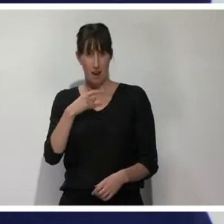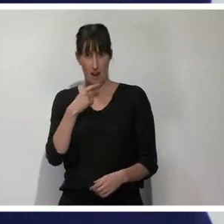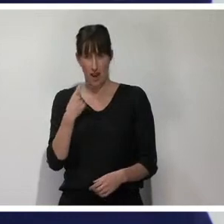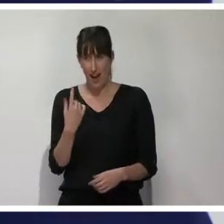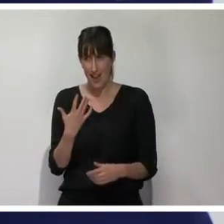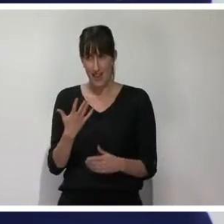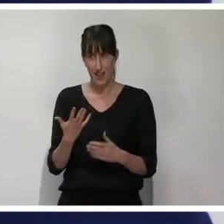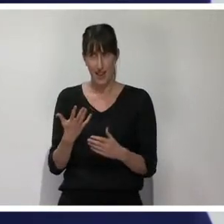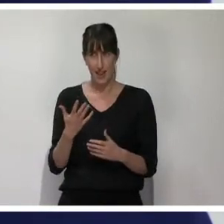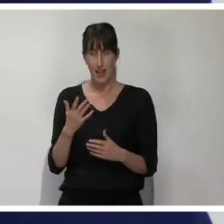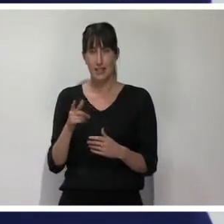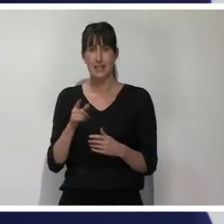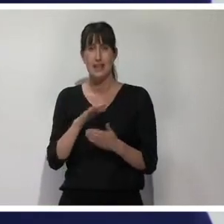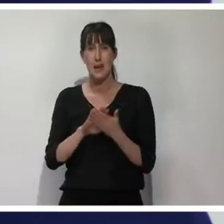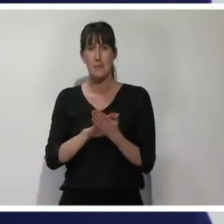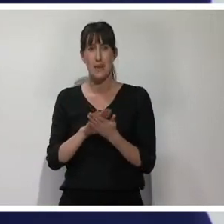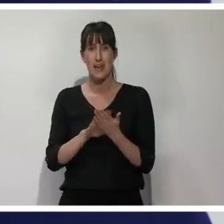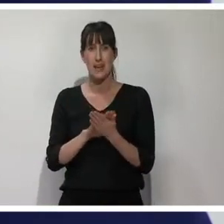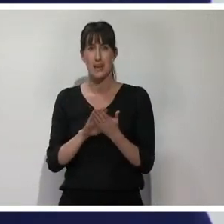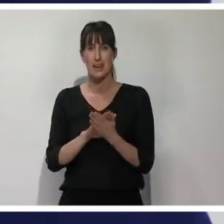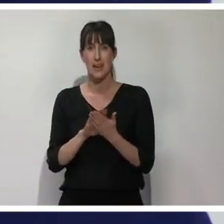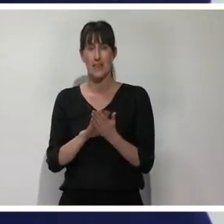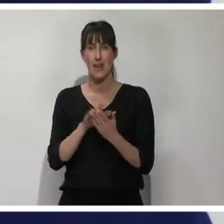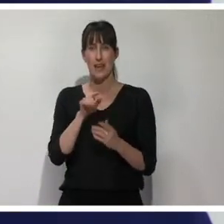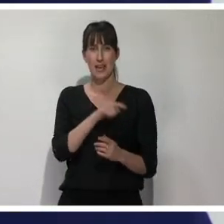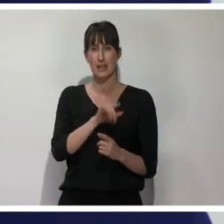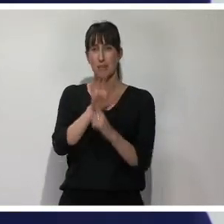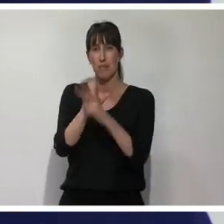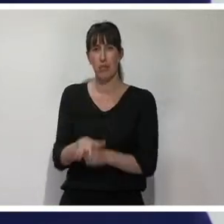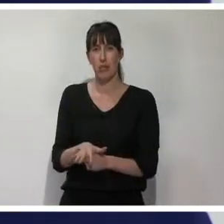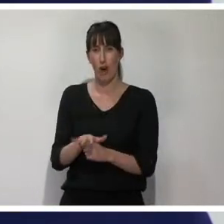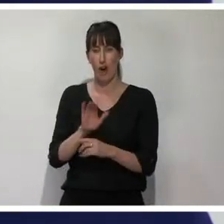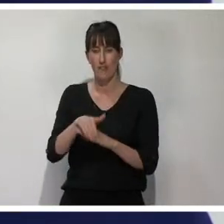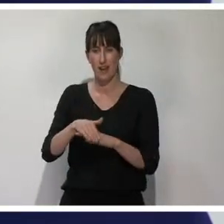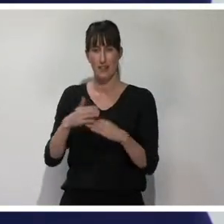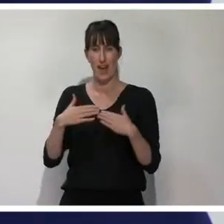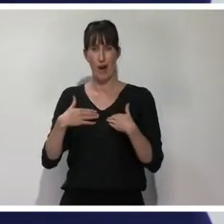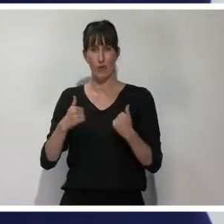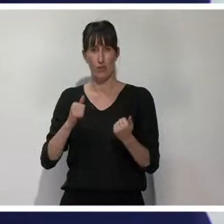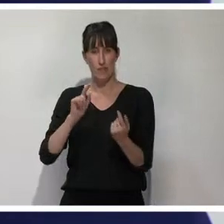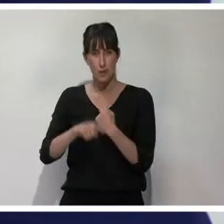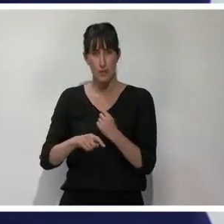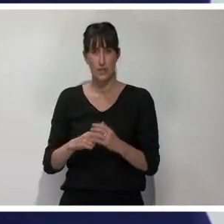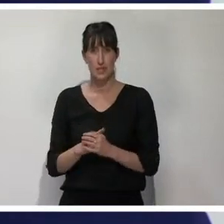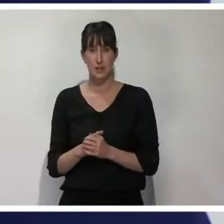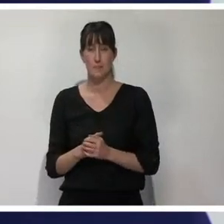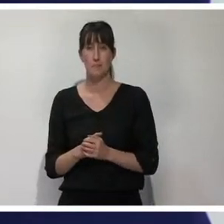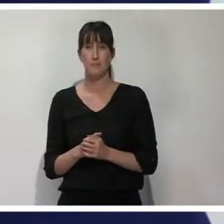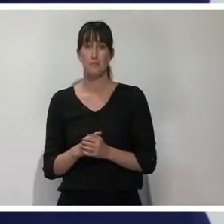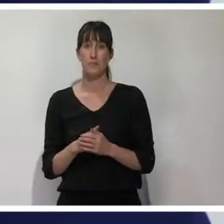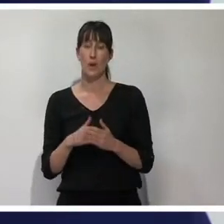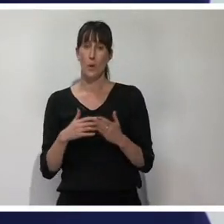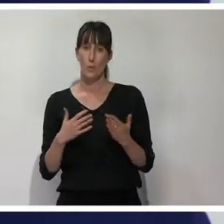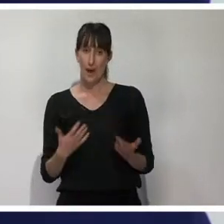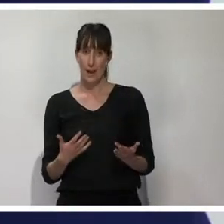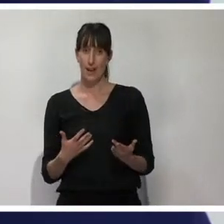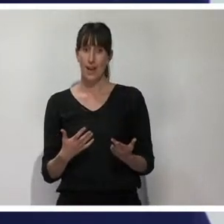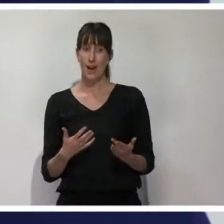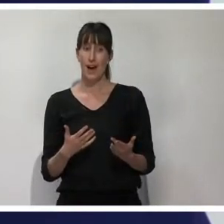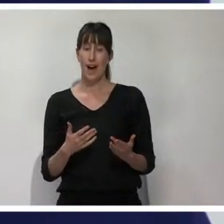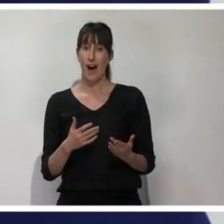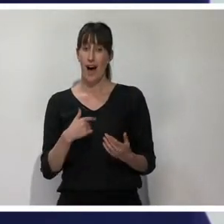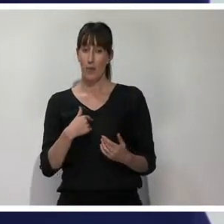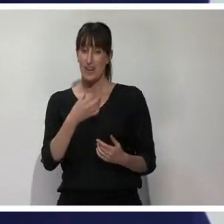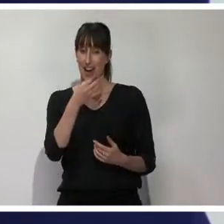if I could ask for the energy of the opposition to be channeled into anything right now, it would be supporting New Zealand's